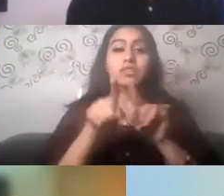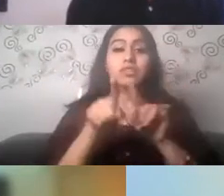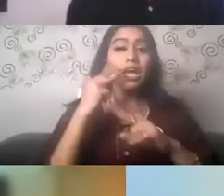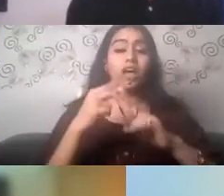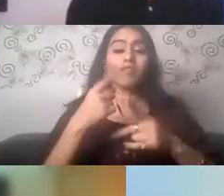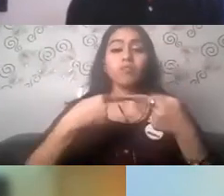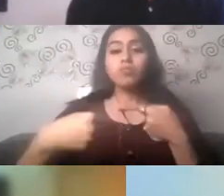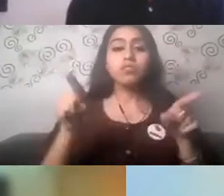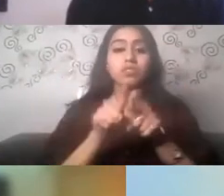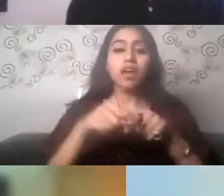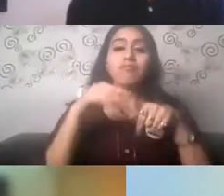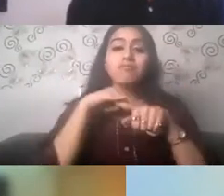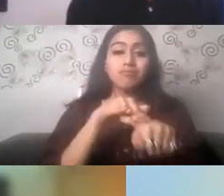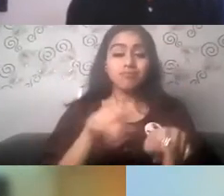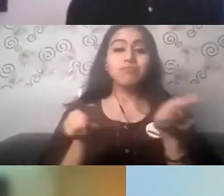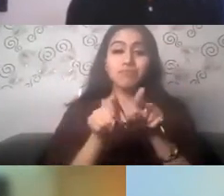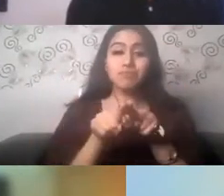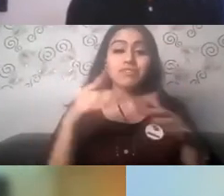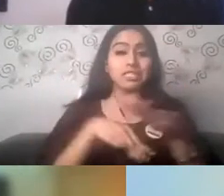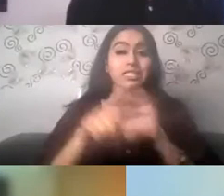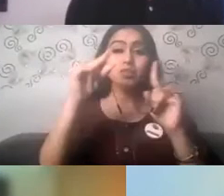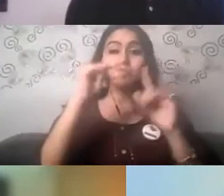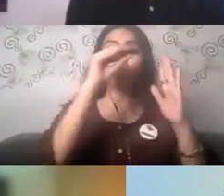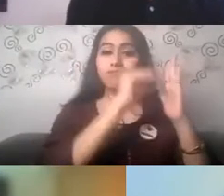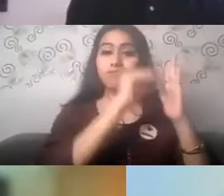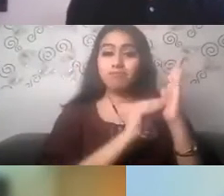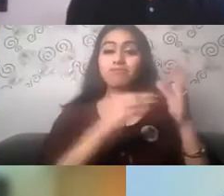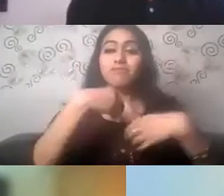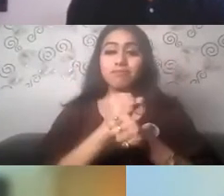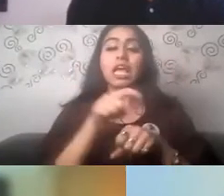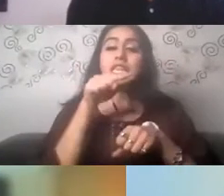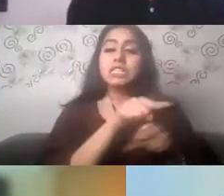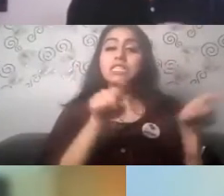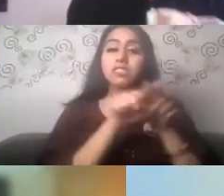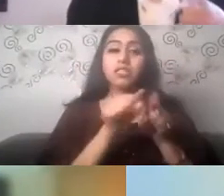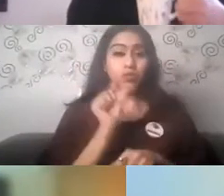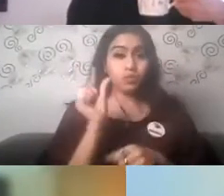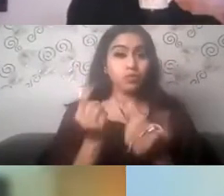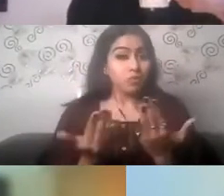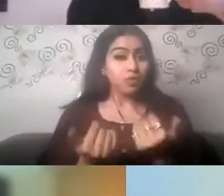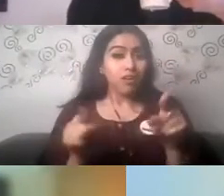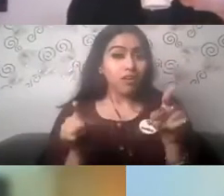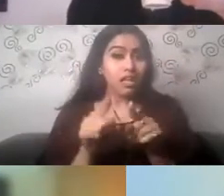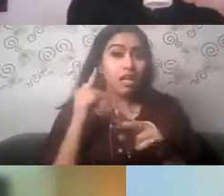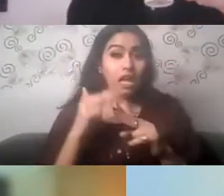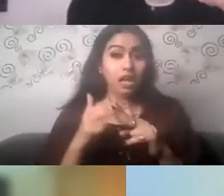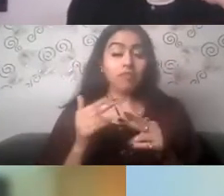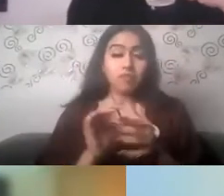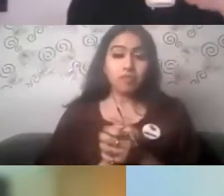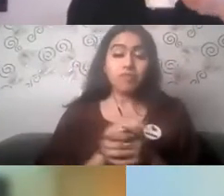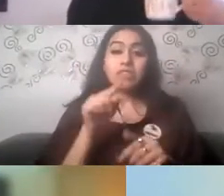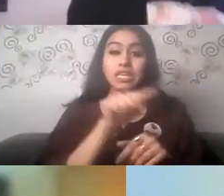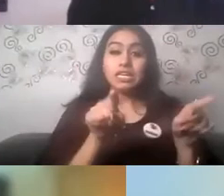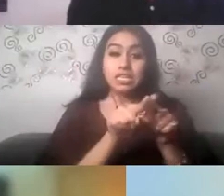experience at the heart of policy making. So can we use this to influence? So can we influence